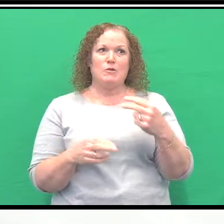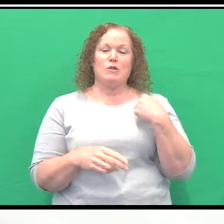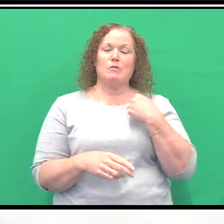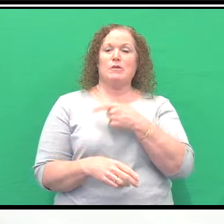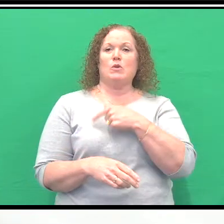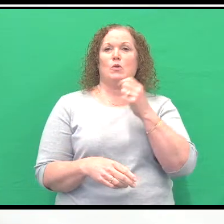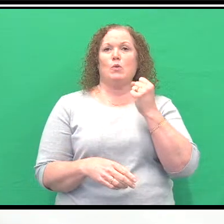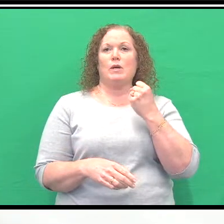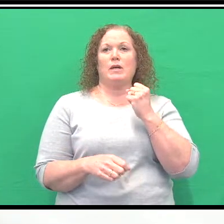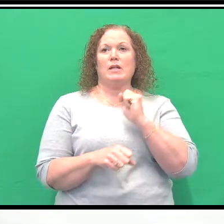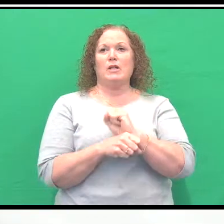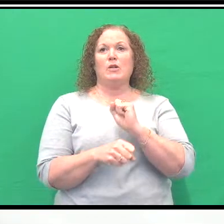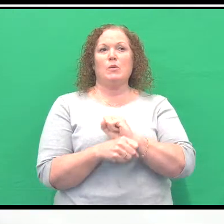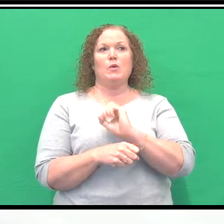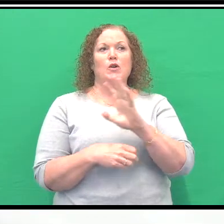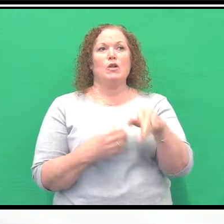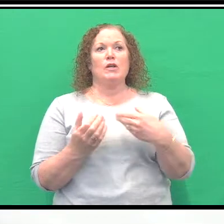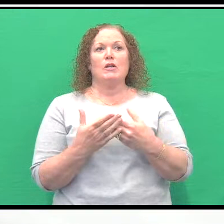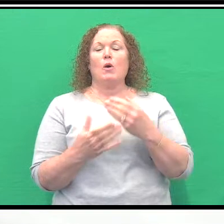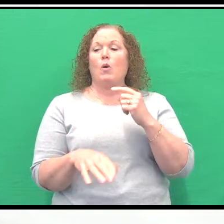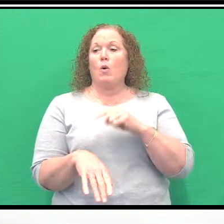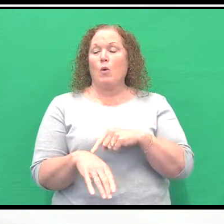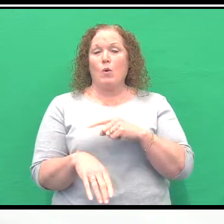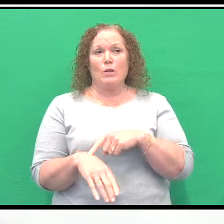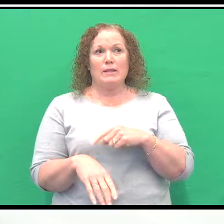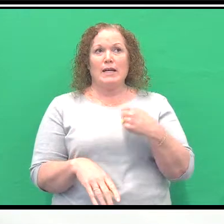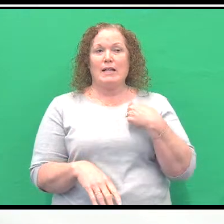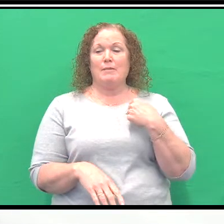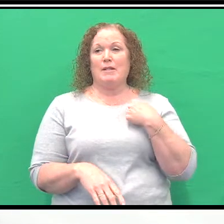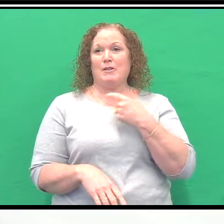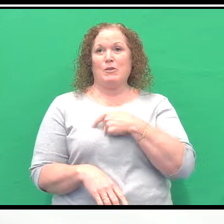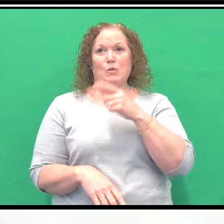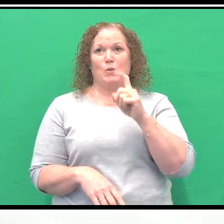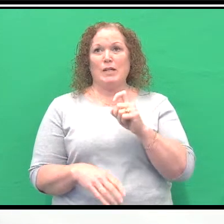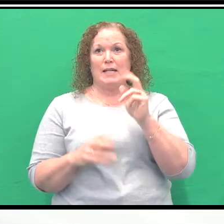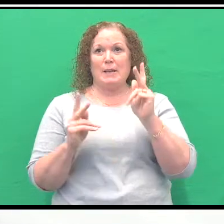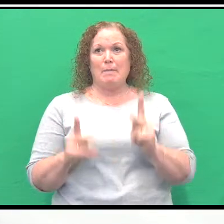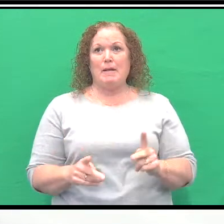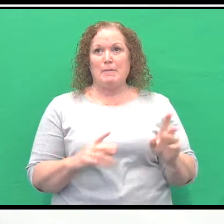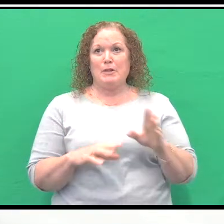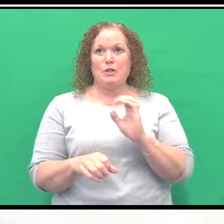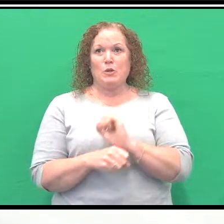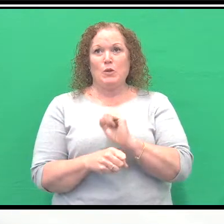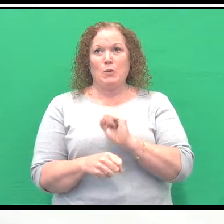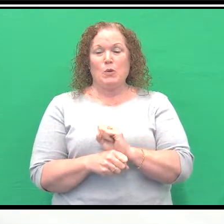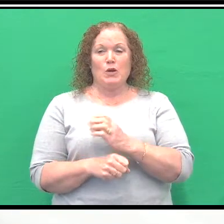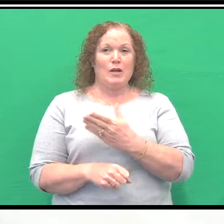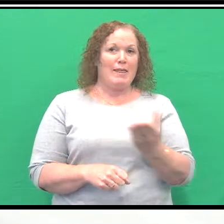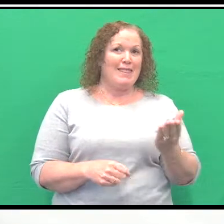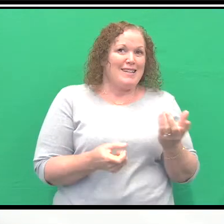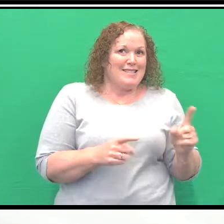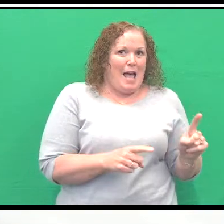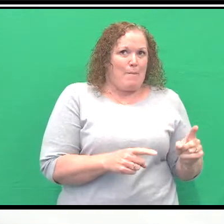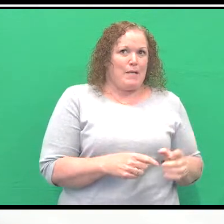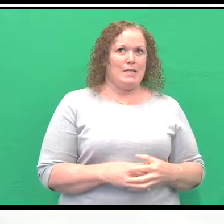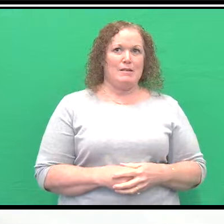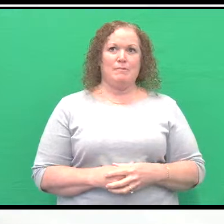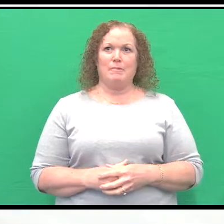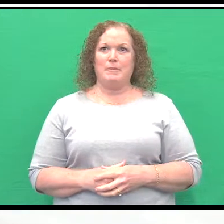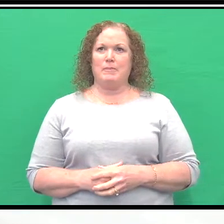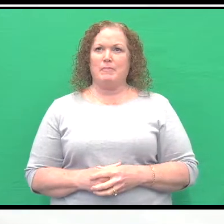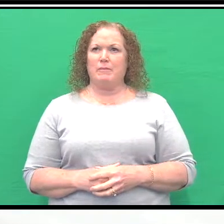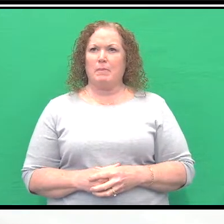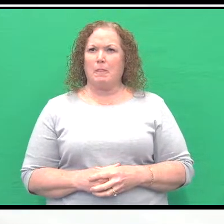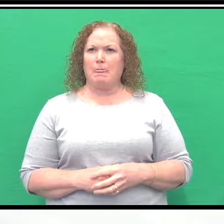you need people to do the work, and things happen. Right. I'm just curious, though. I mean, we're pretty good at most things